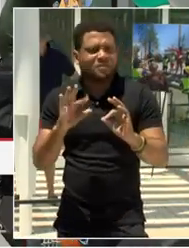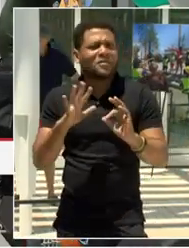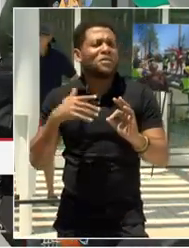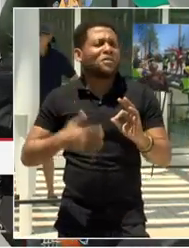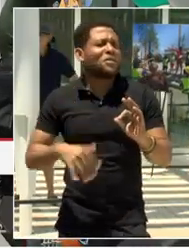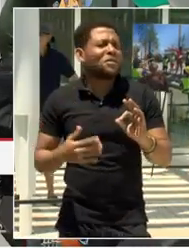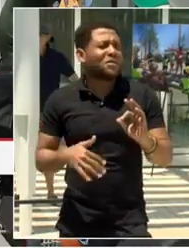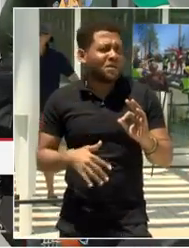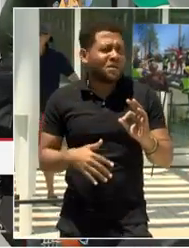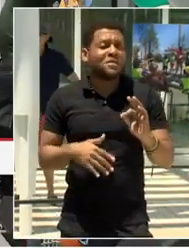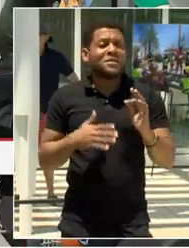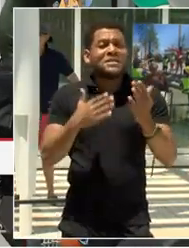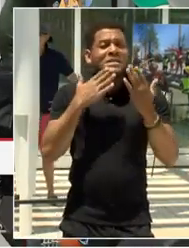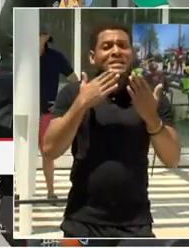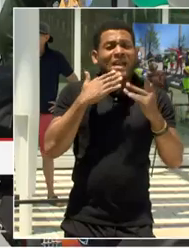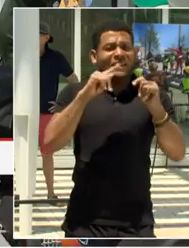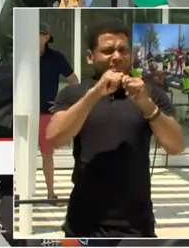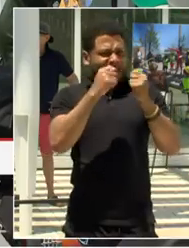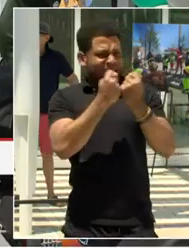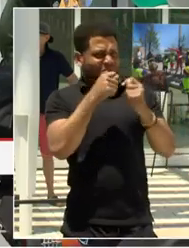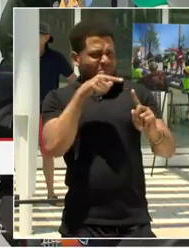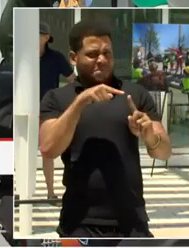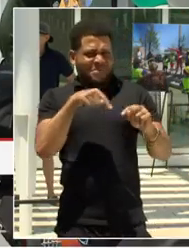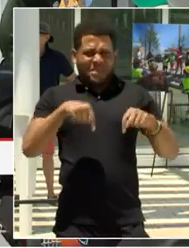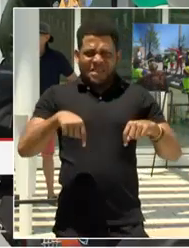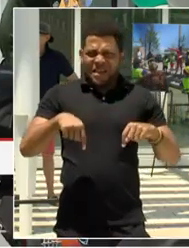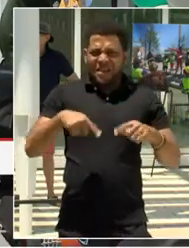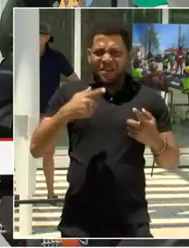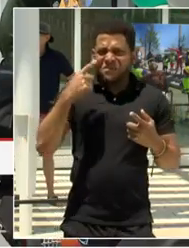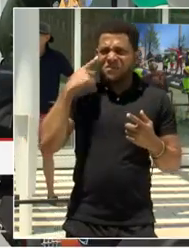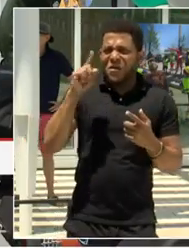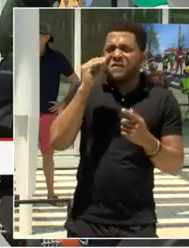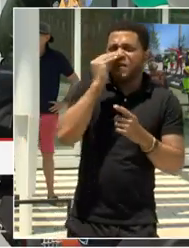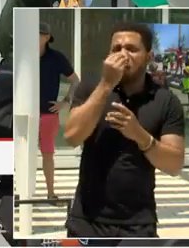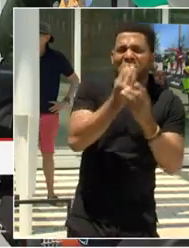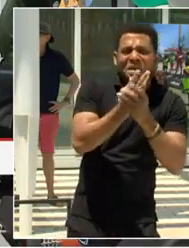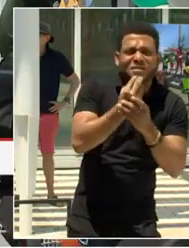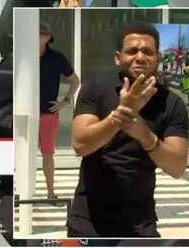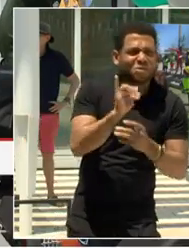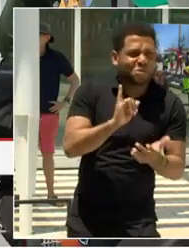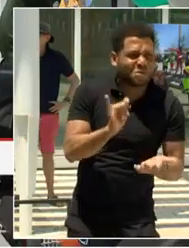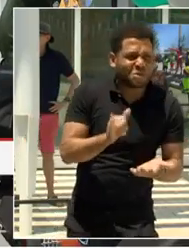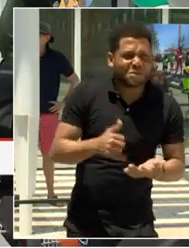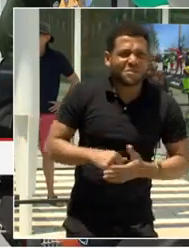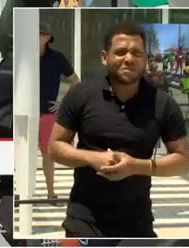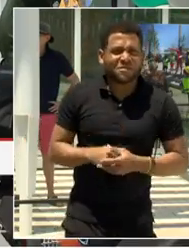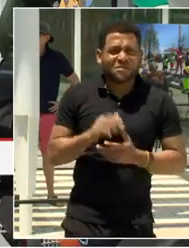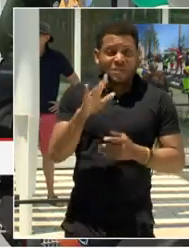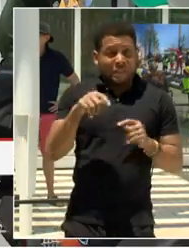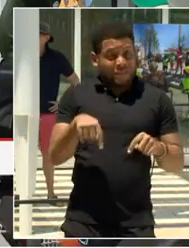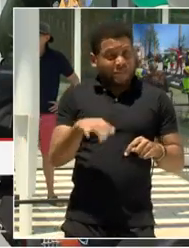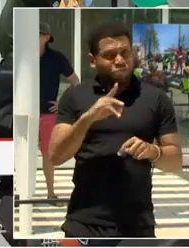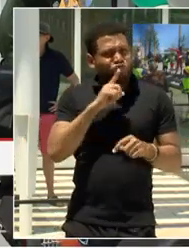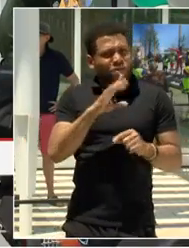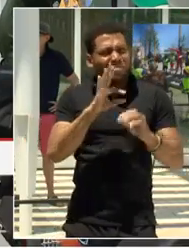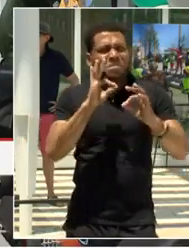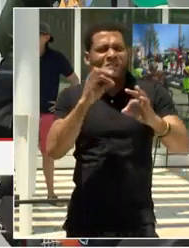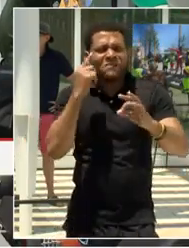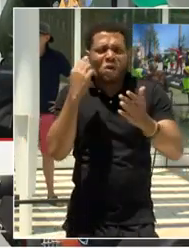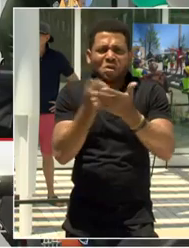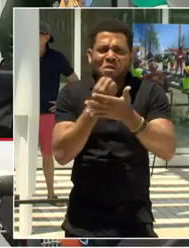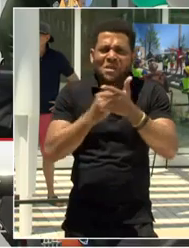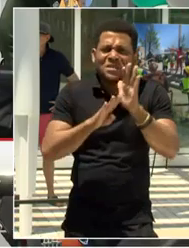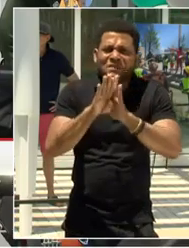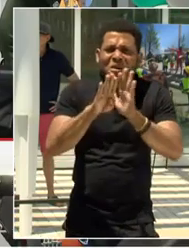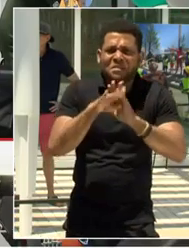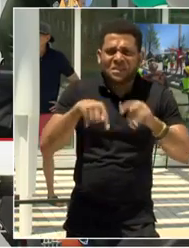Roadside Harewell. Also, this has been a catalyst for economic development. So it's also worth highlighting